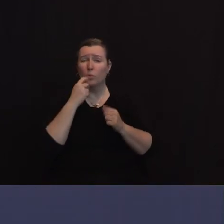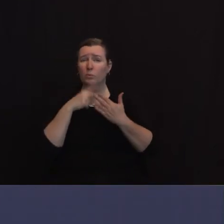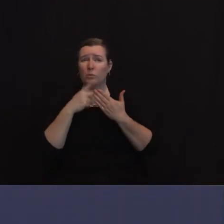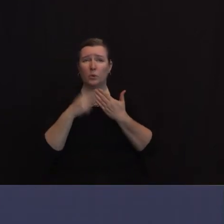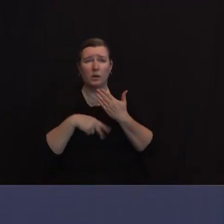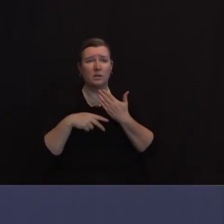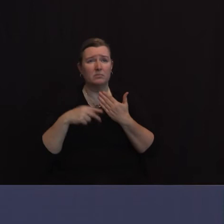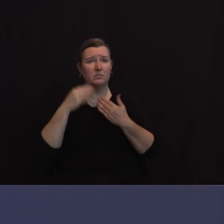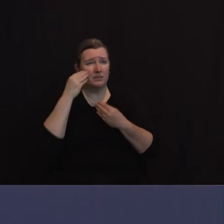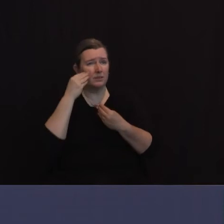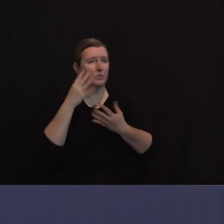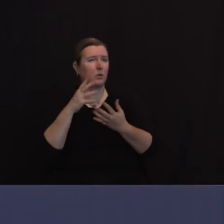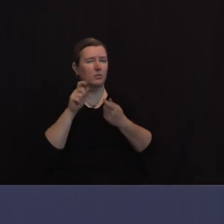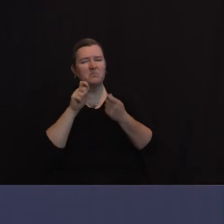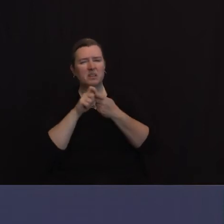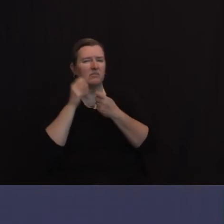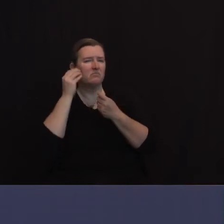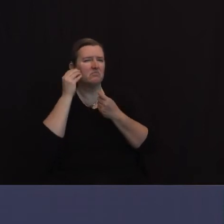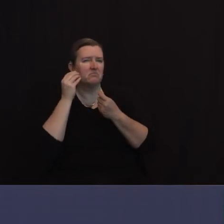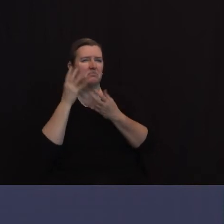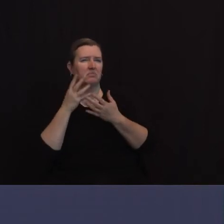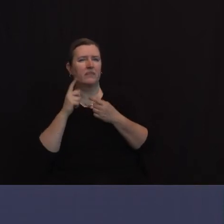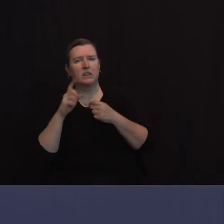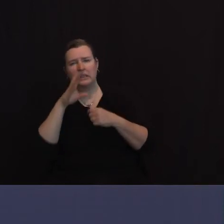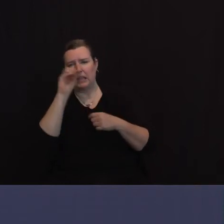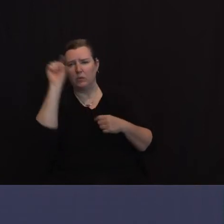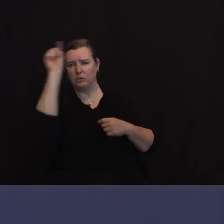color at some point. Dave, how are you? Good afternoon.